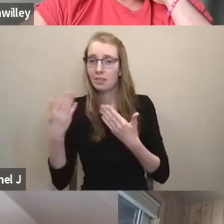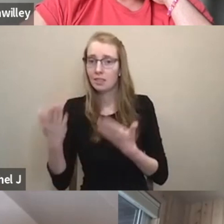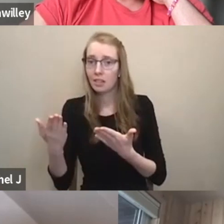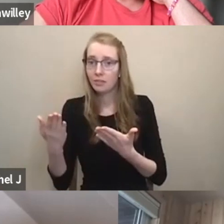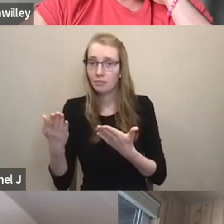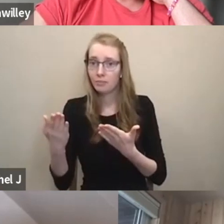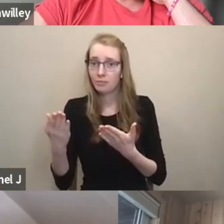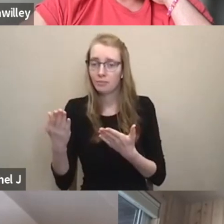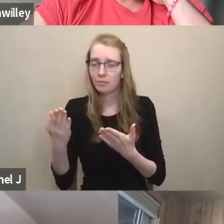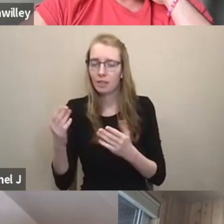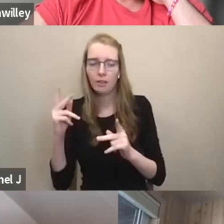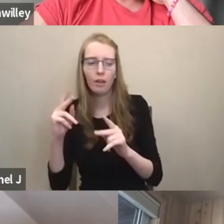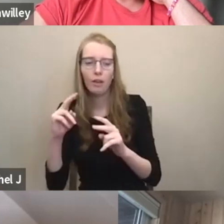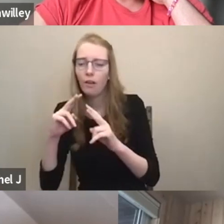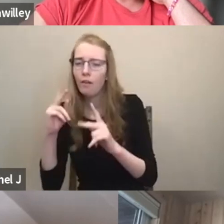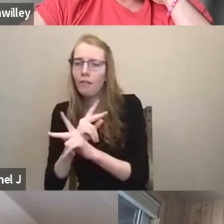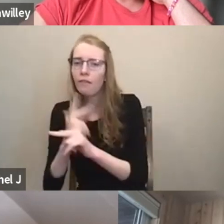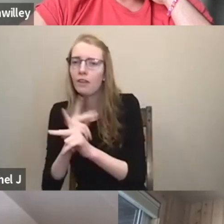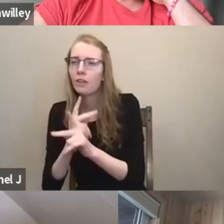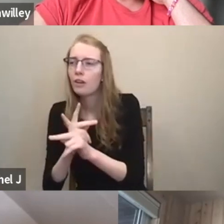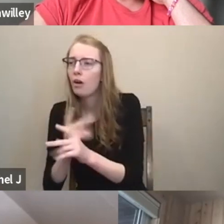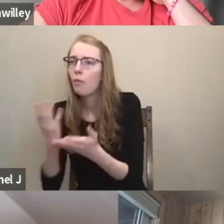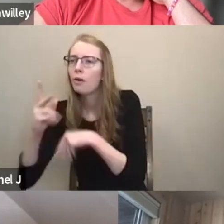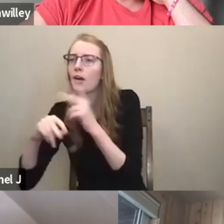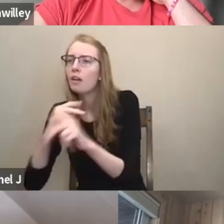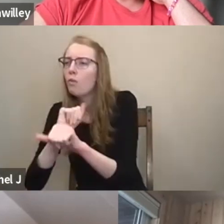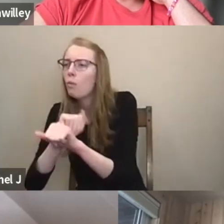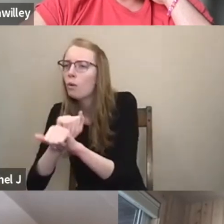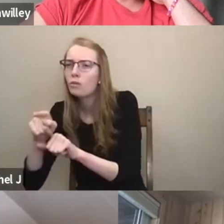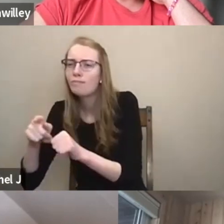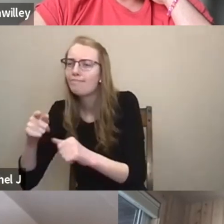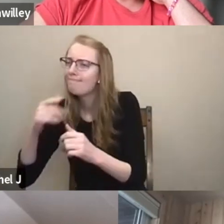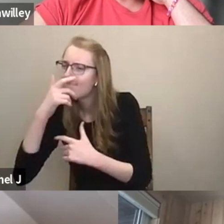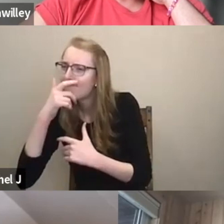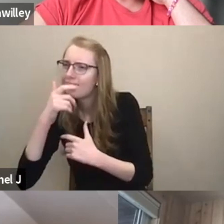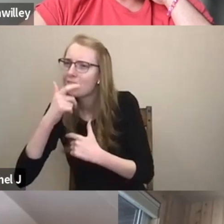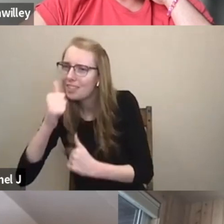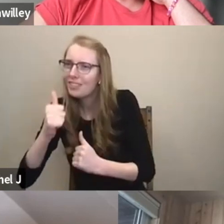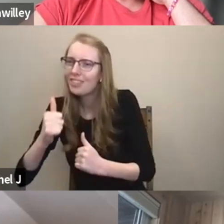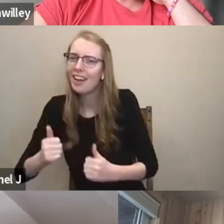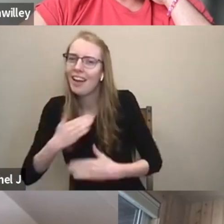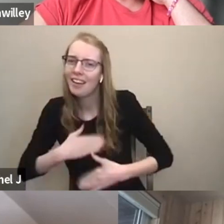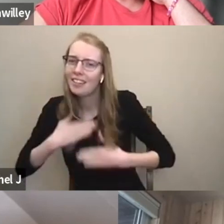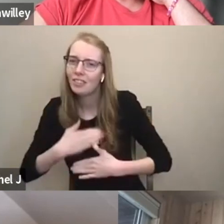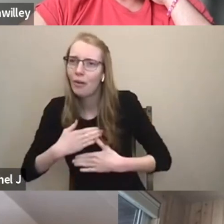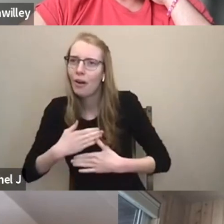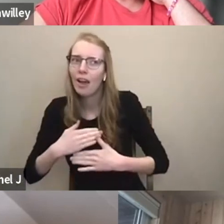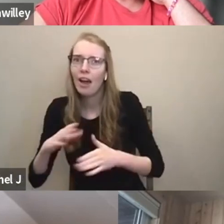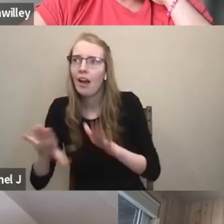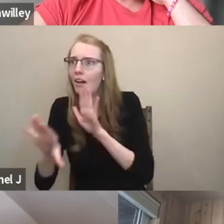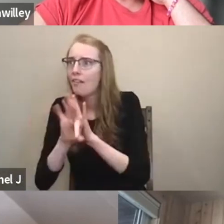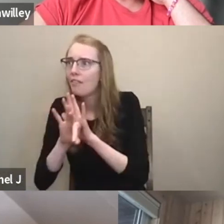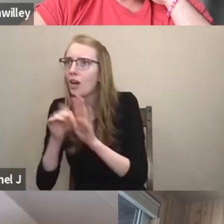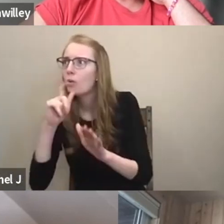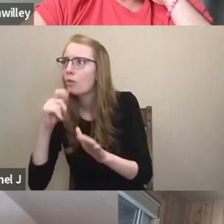like, know who Canadian artists are, and find out what we're doing and help us make the link